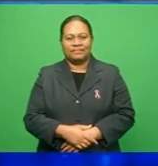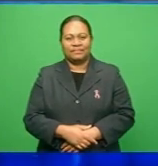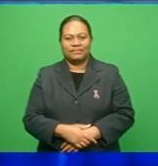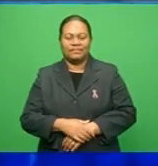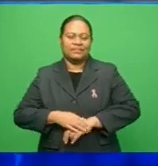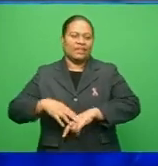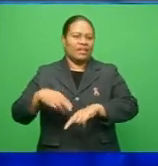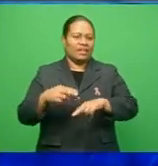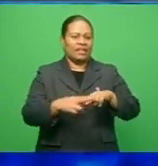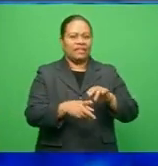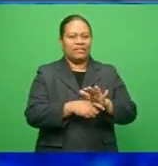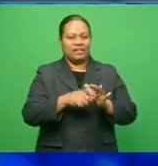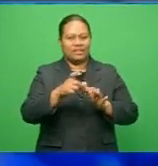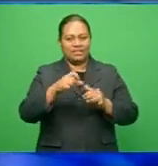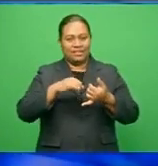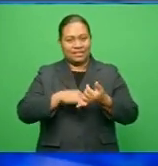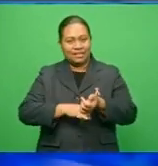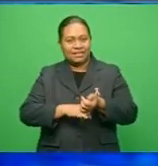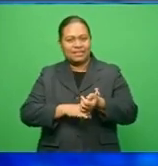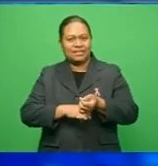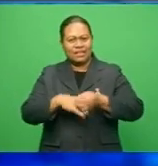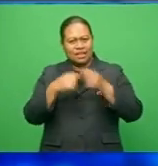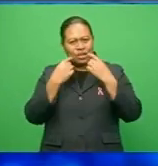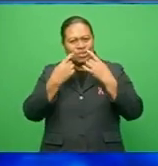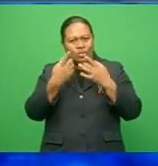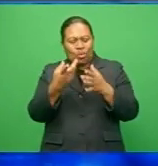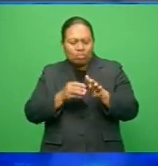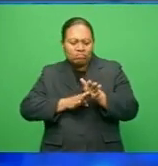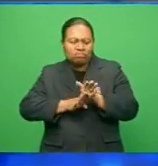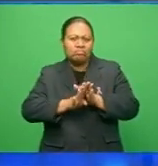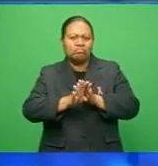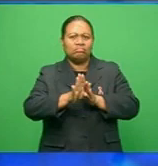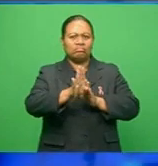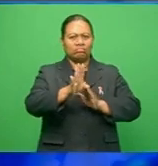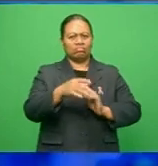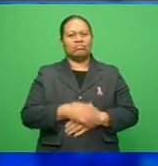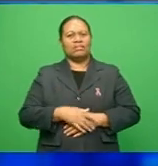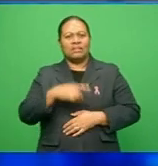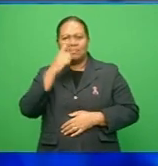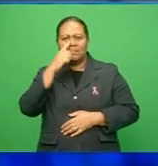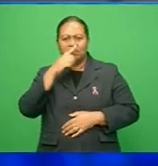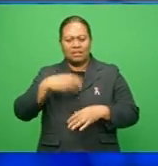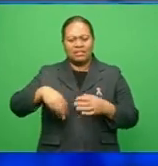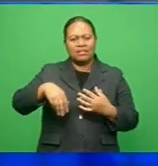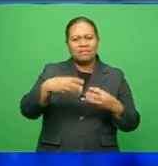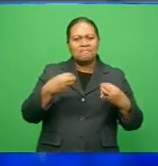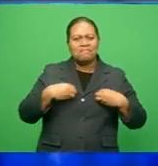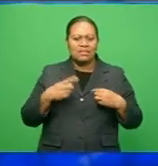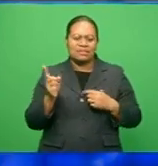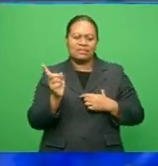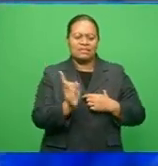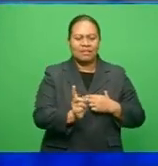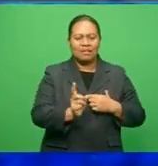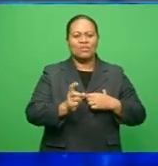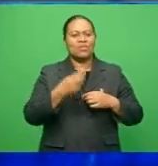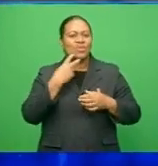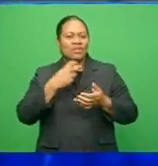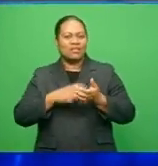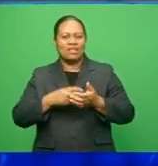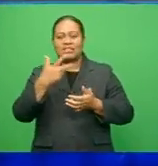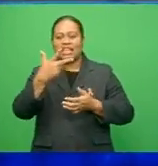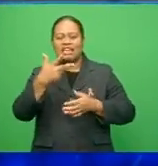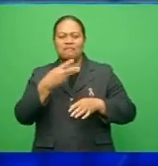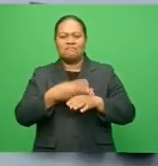The Fiji Revenue and Customs Services has noted an increase in the number of emerging businesses coming to register with them in the past